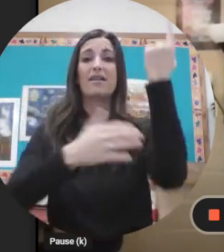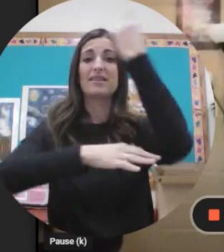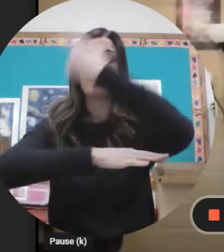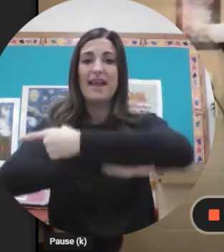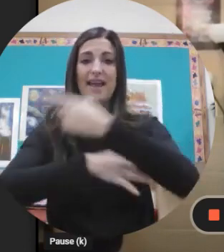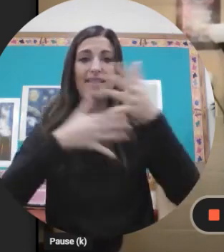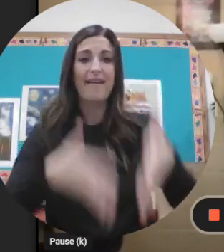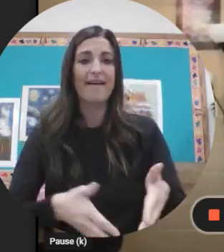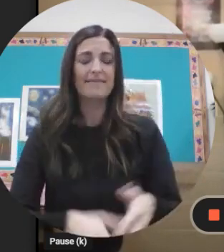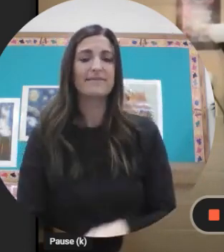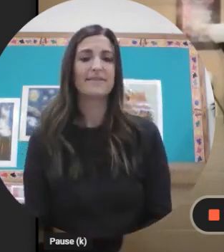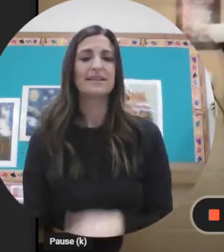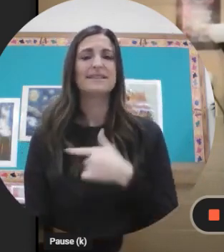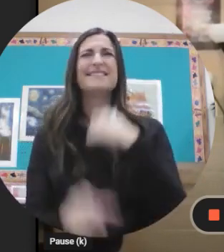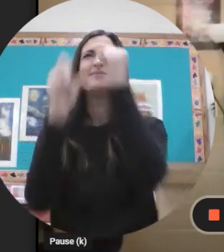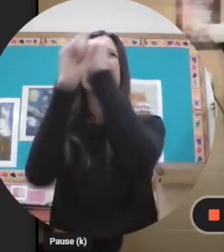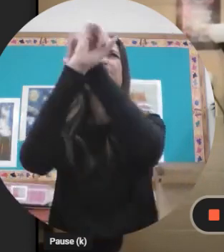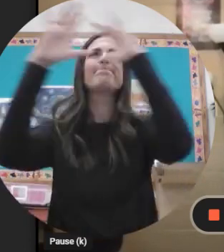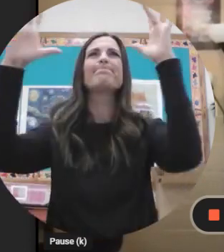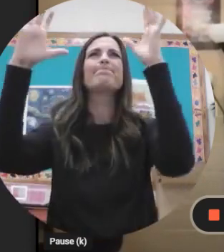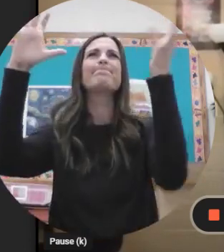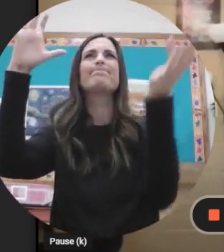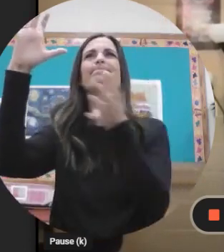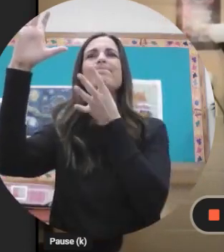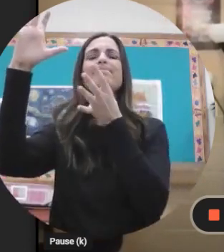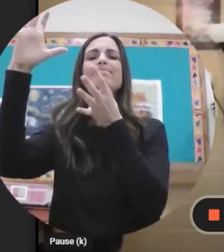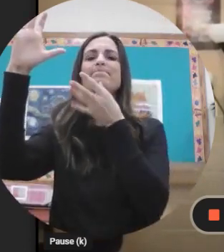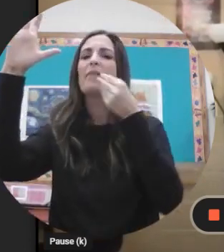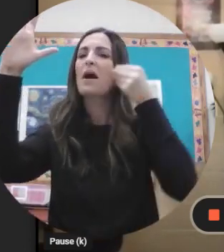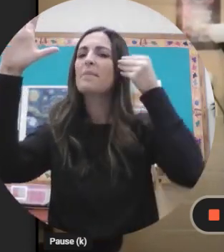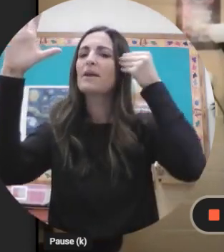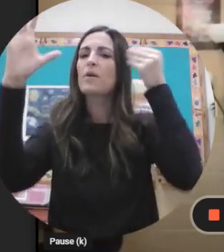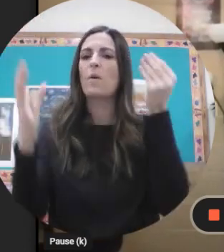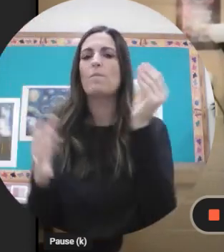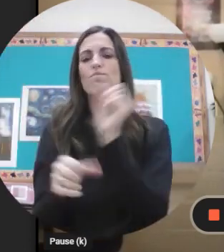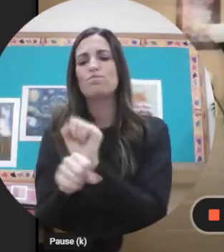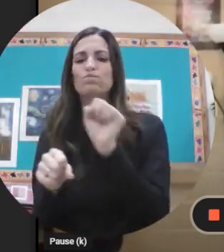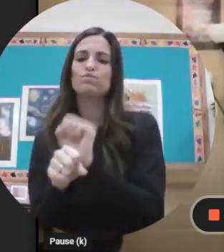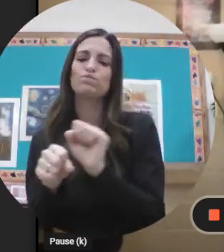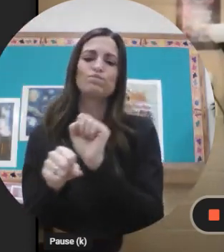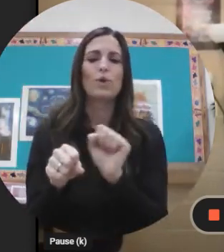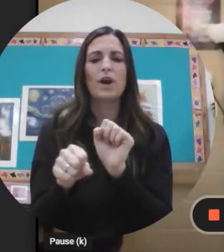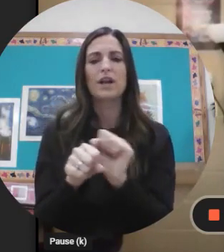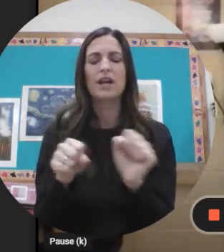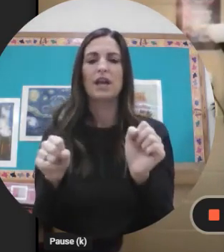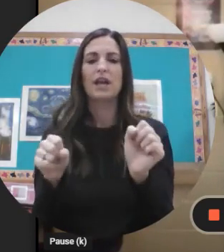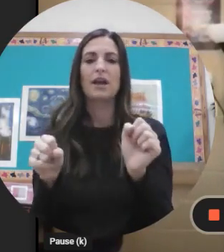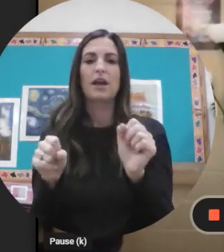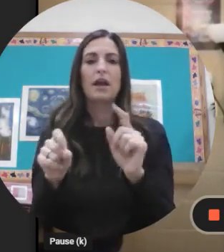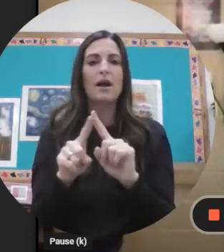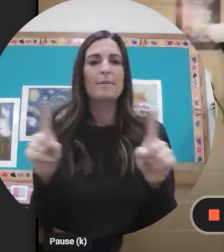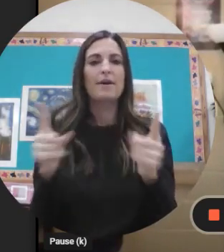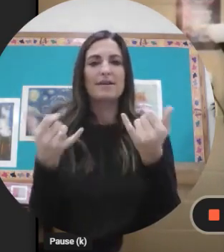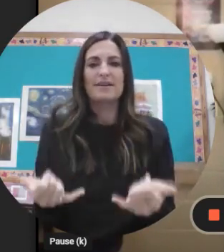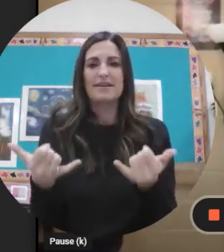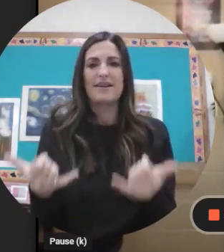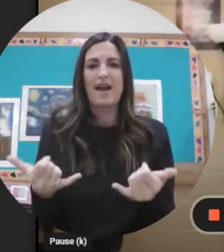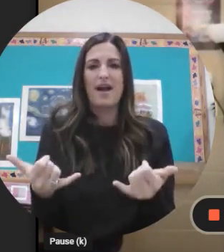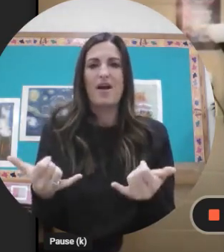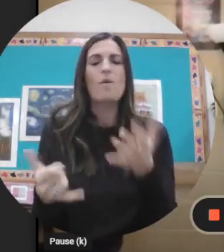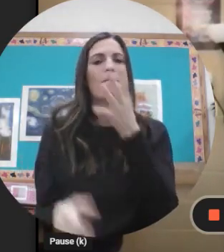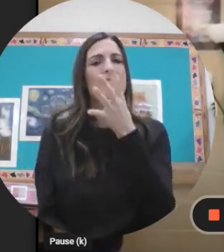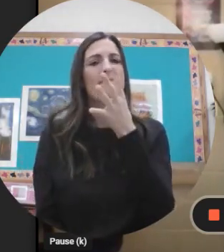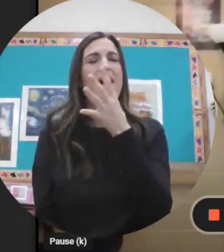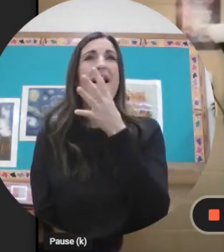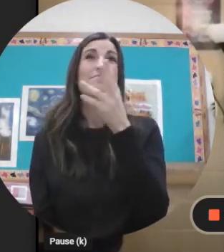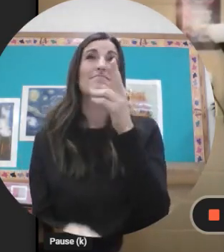imagined Mom at home. She often did her own work as a freelance designer in the morning between our lessons, but now was when Mom usually made